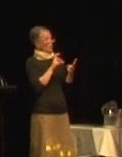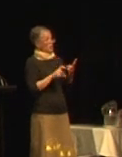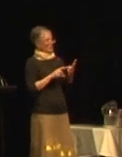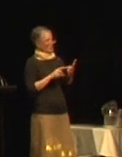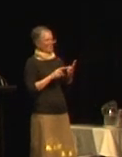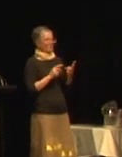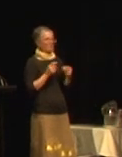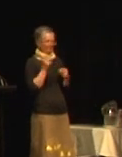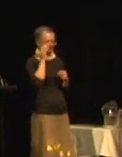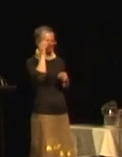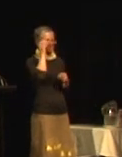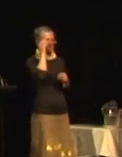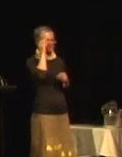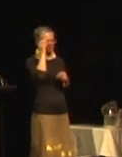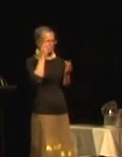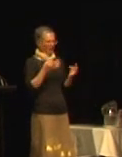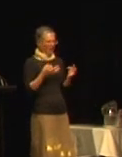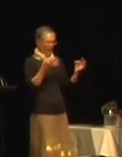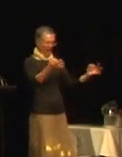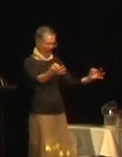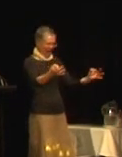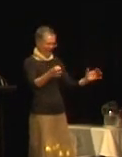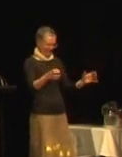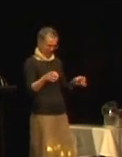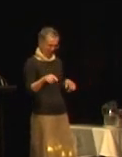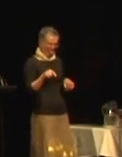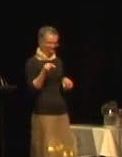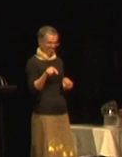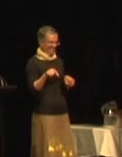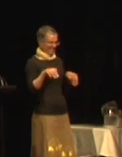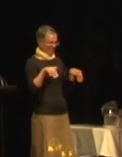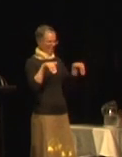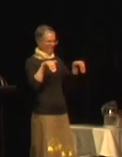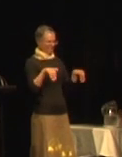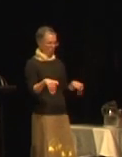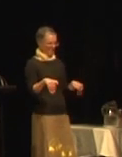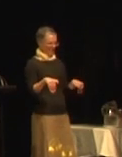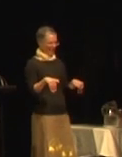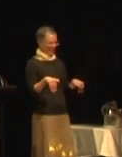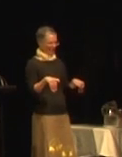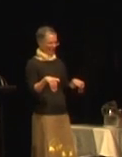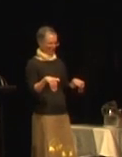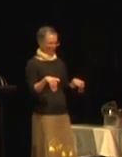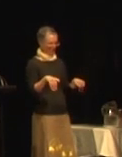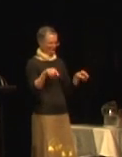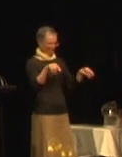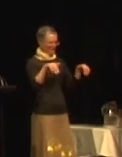now 2025. This place is the Museum for the United Nations, and you could just see them all die a little bit.